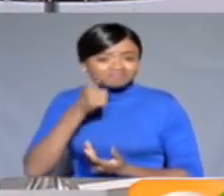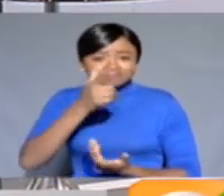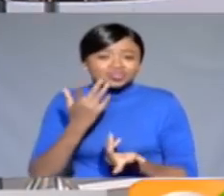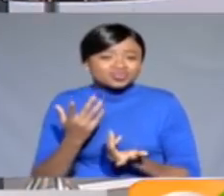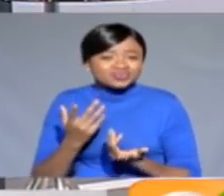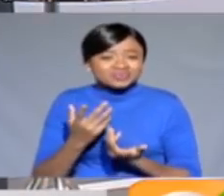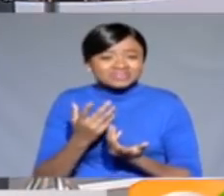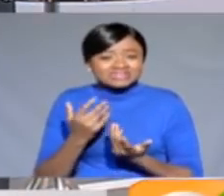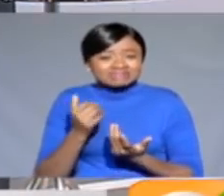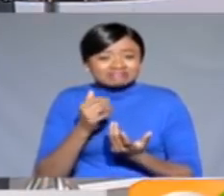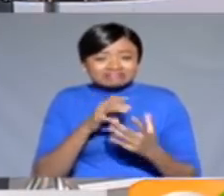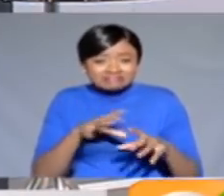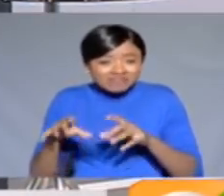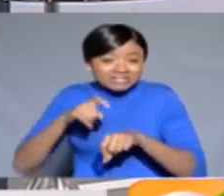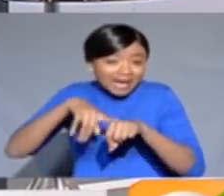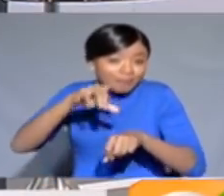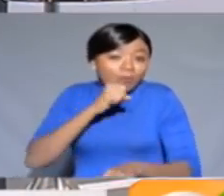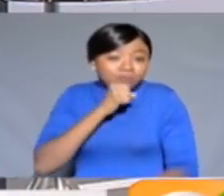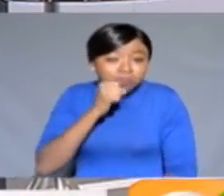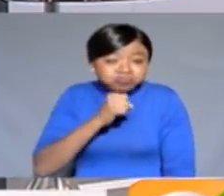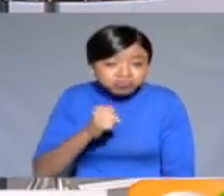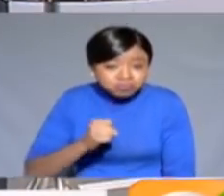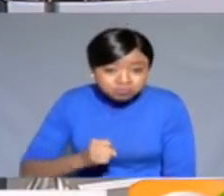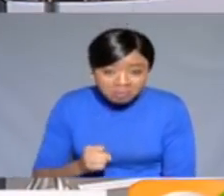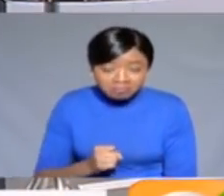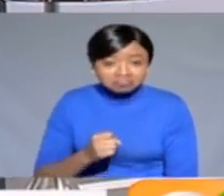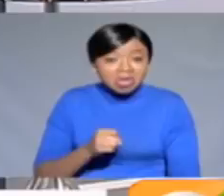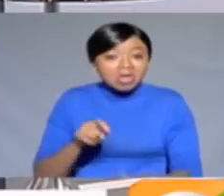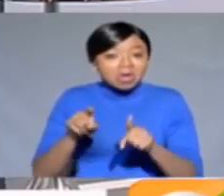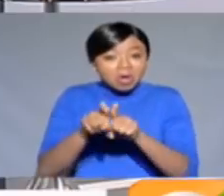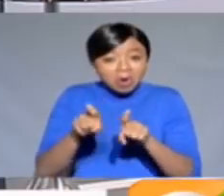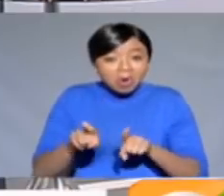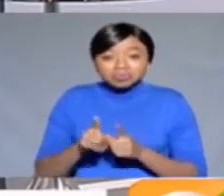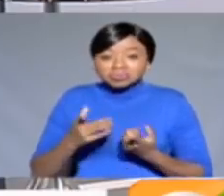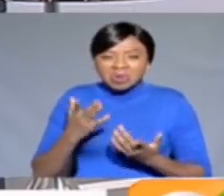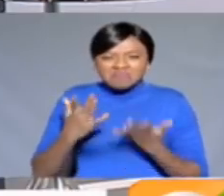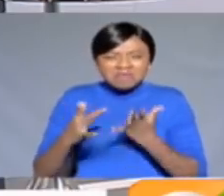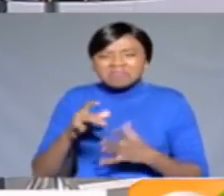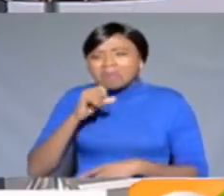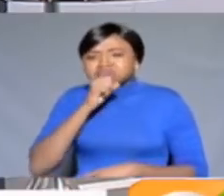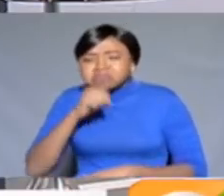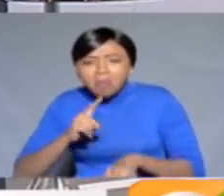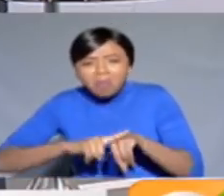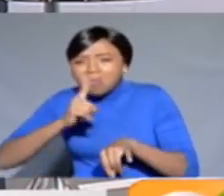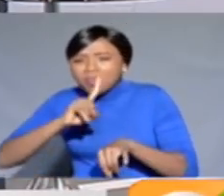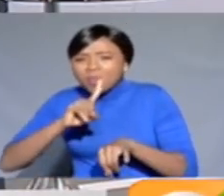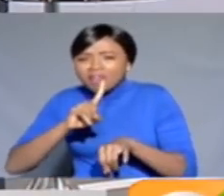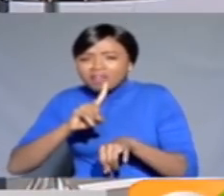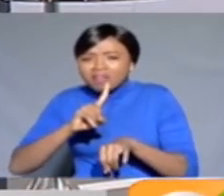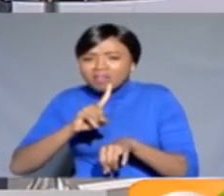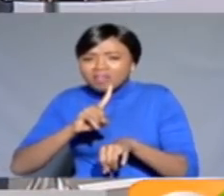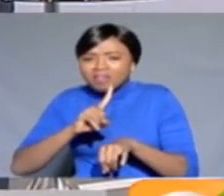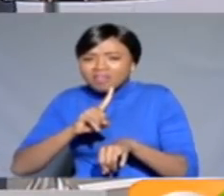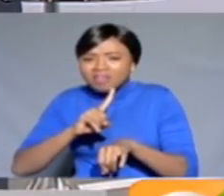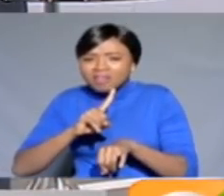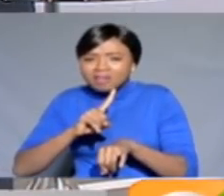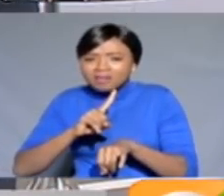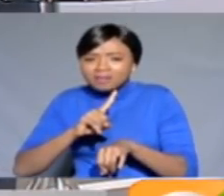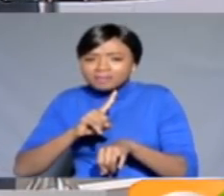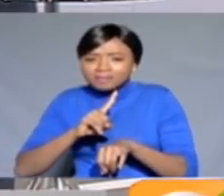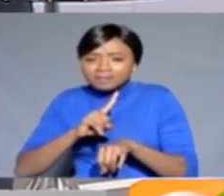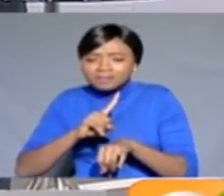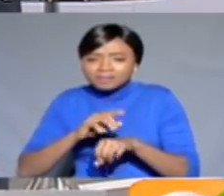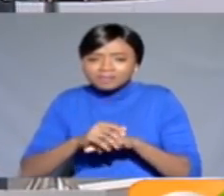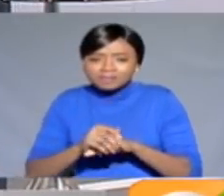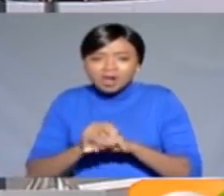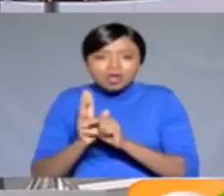this disease, one, as you get older. In addition, and some of you might be asking what age, no specifics from the information we were looking at, but in addition,